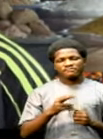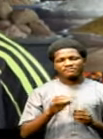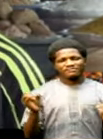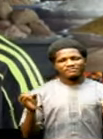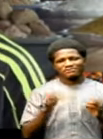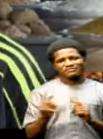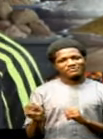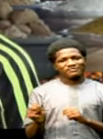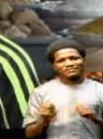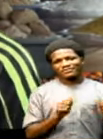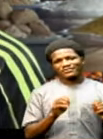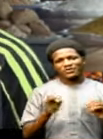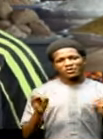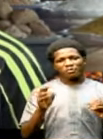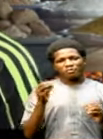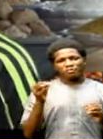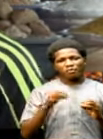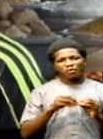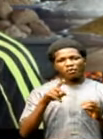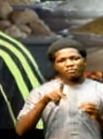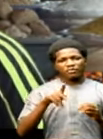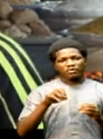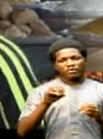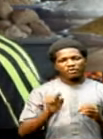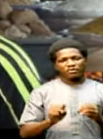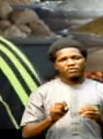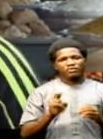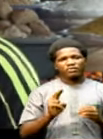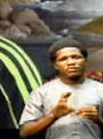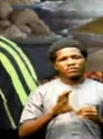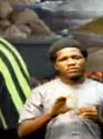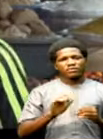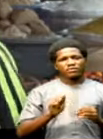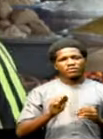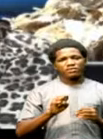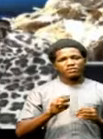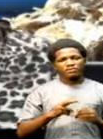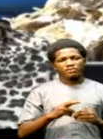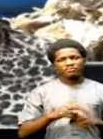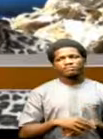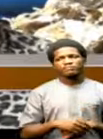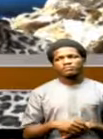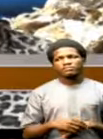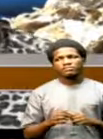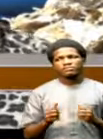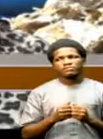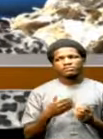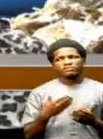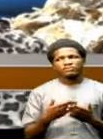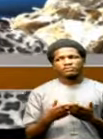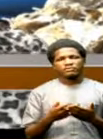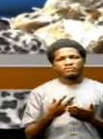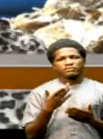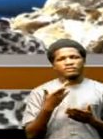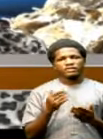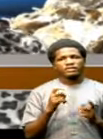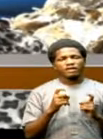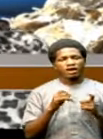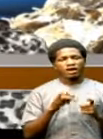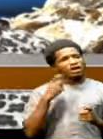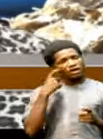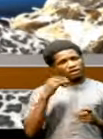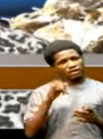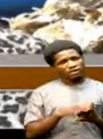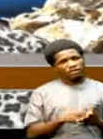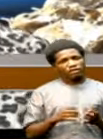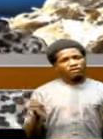no more POS. They are using cash and buy their items. With this money, the release, me, I noticed that